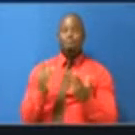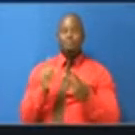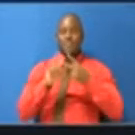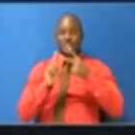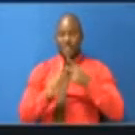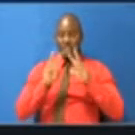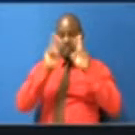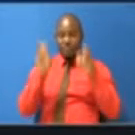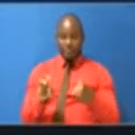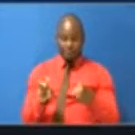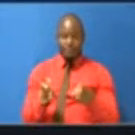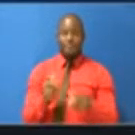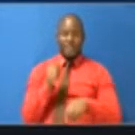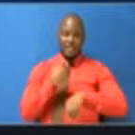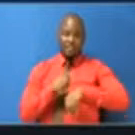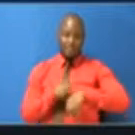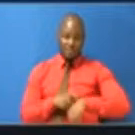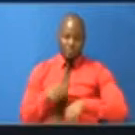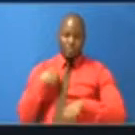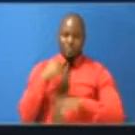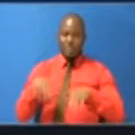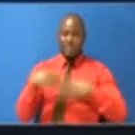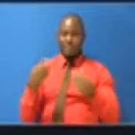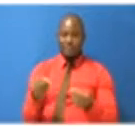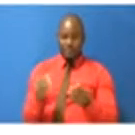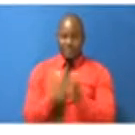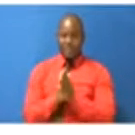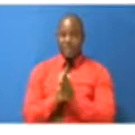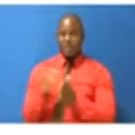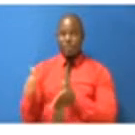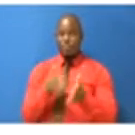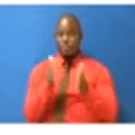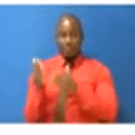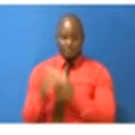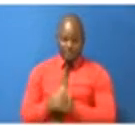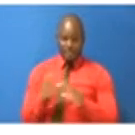important time let's let's give let's